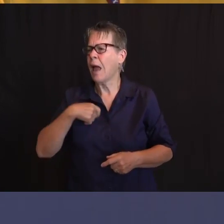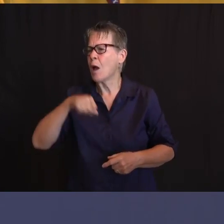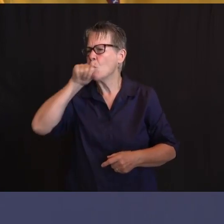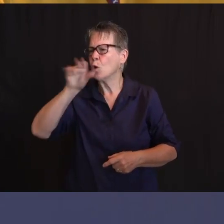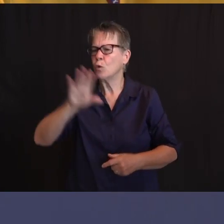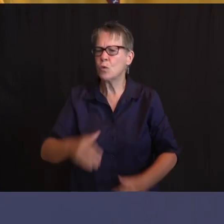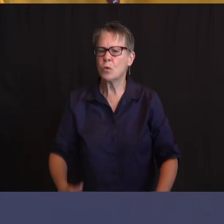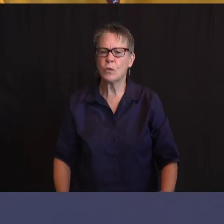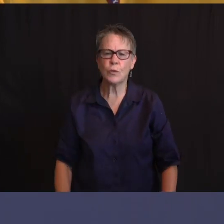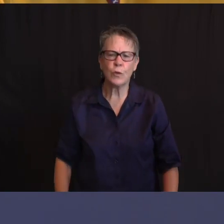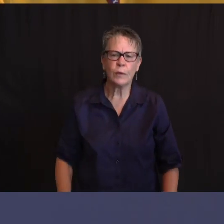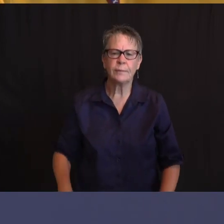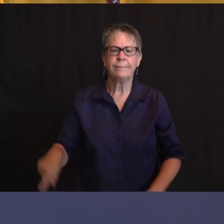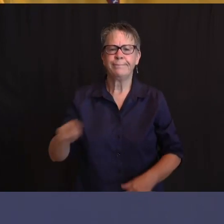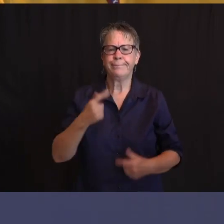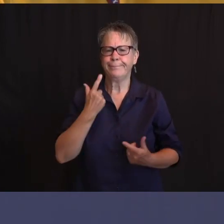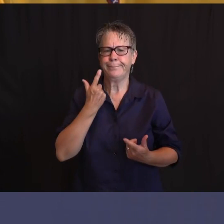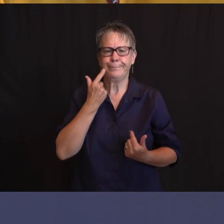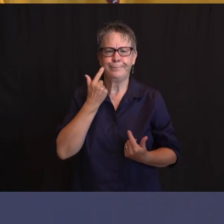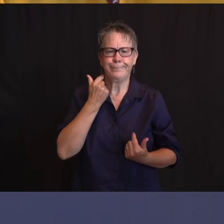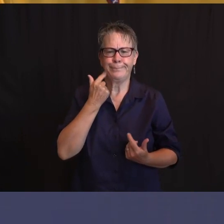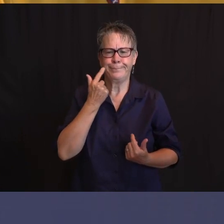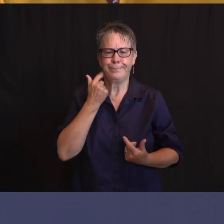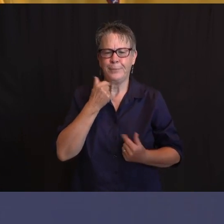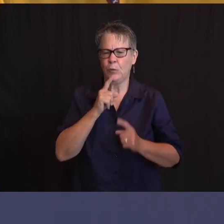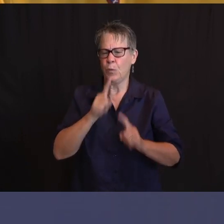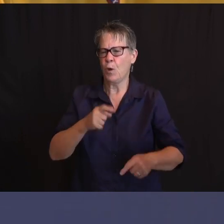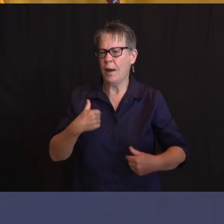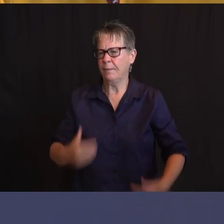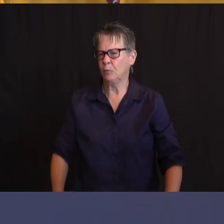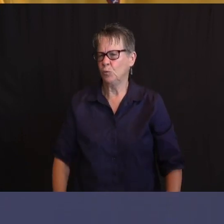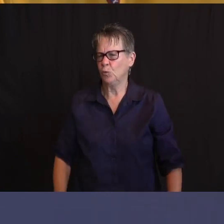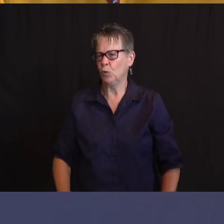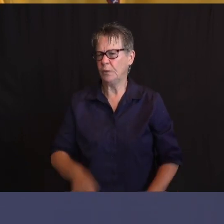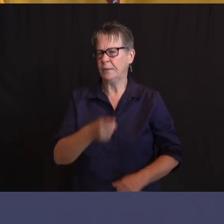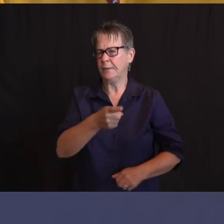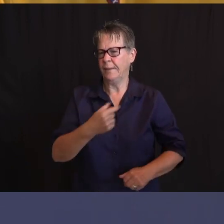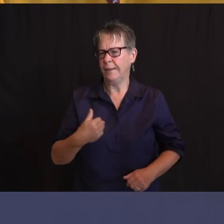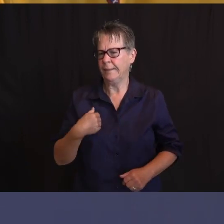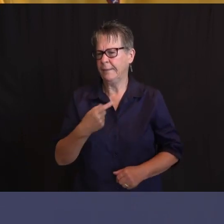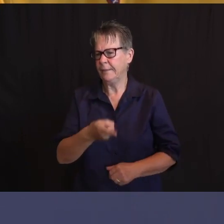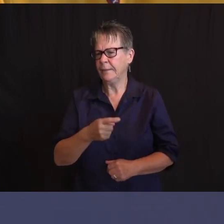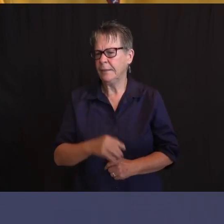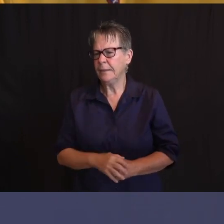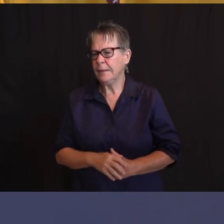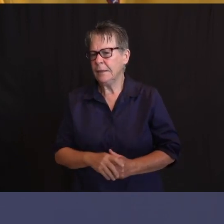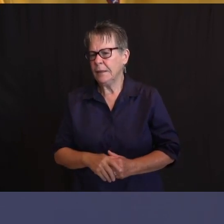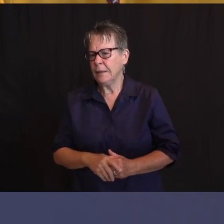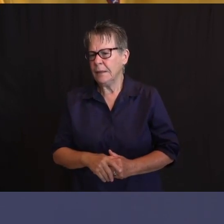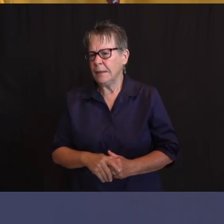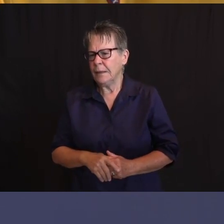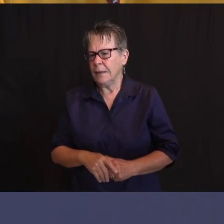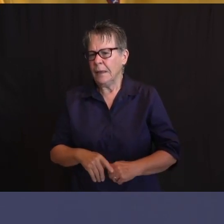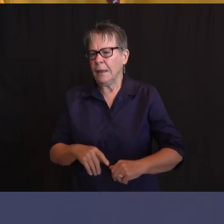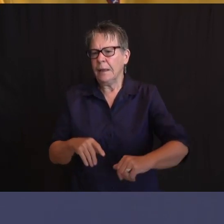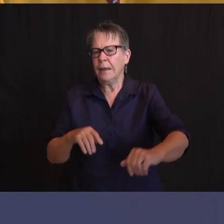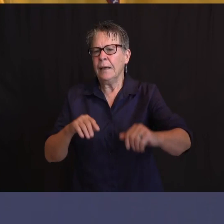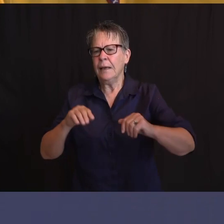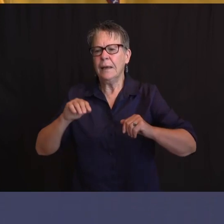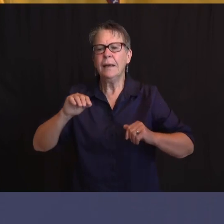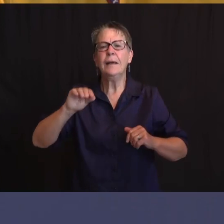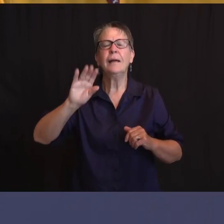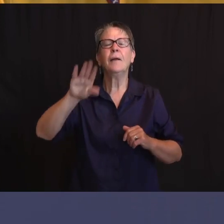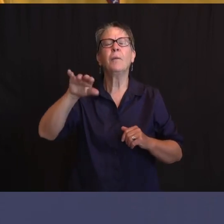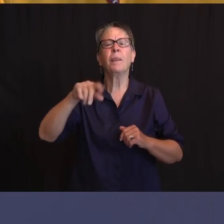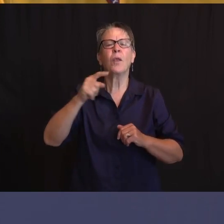Governor, colleagues of mine were in Lacey Township this morning, and specifically at the Lakeside Diner. And when they arrived at 5 in the morning,